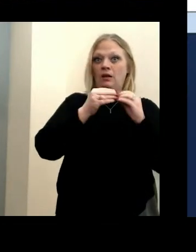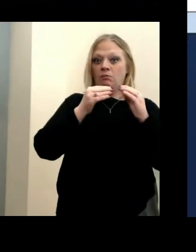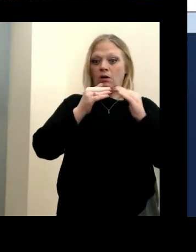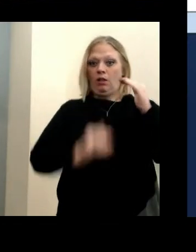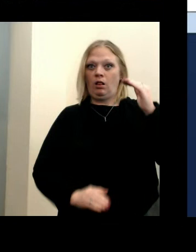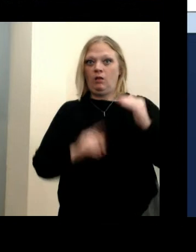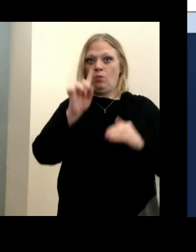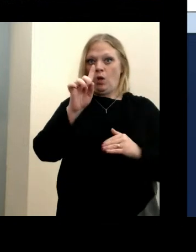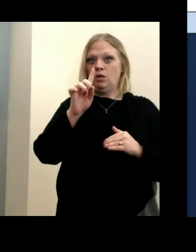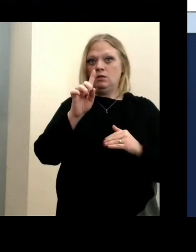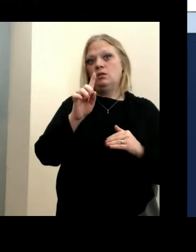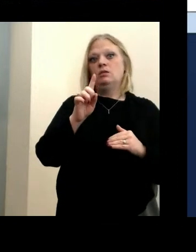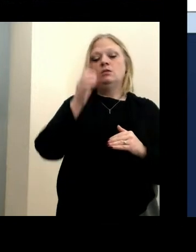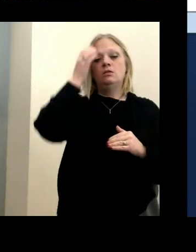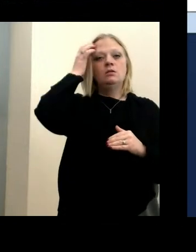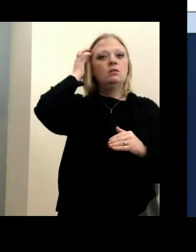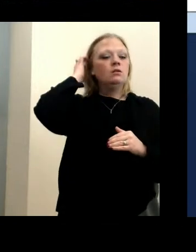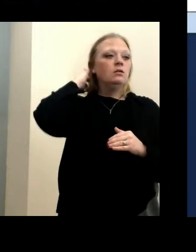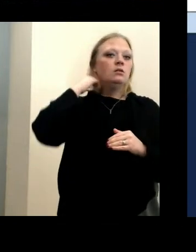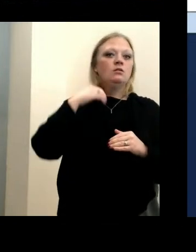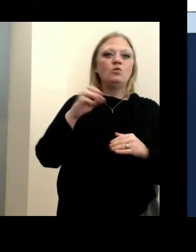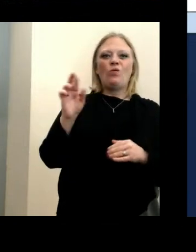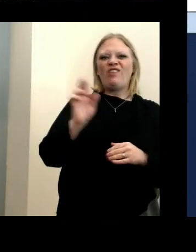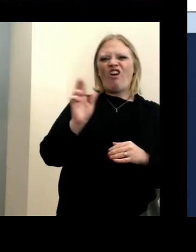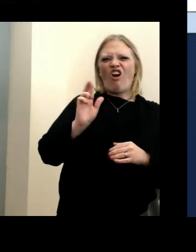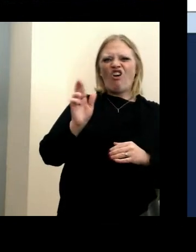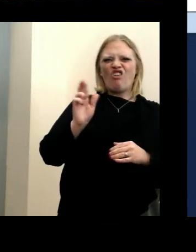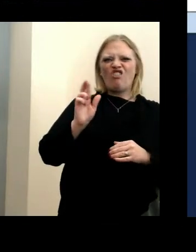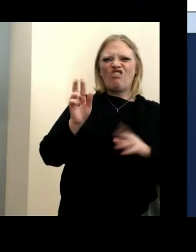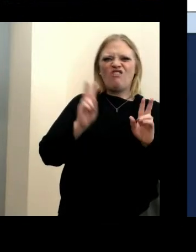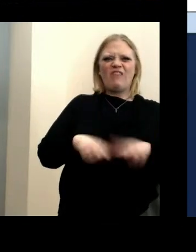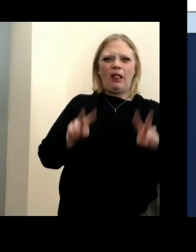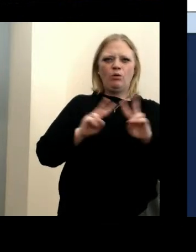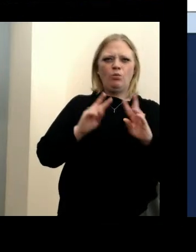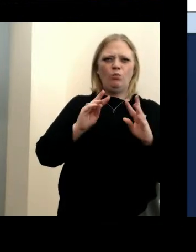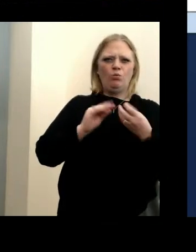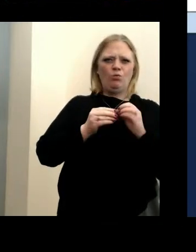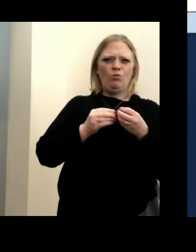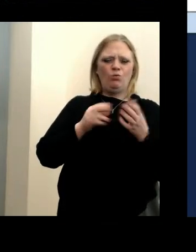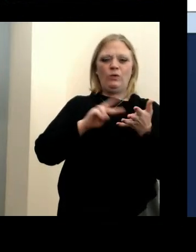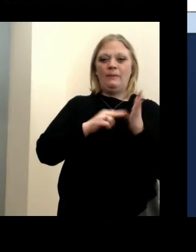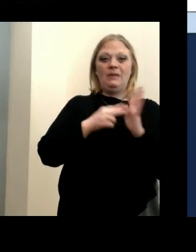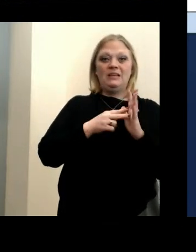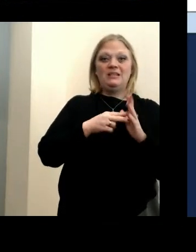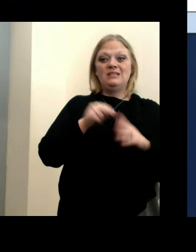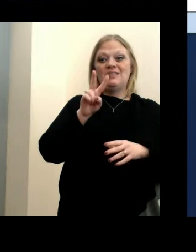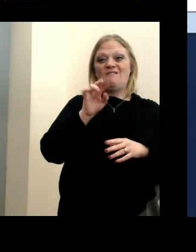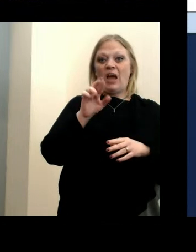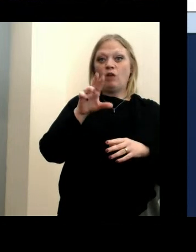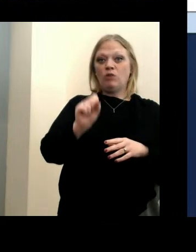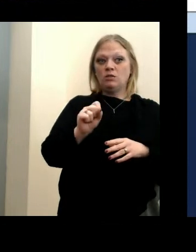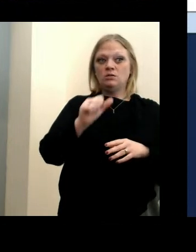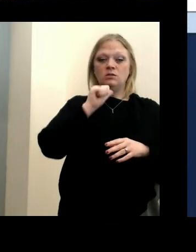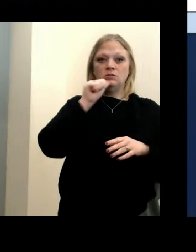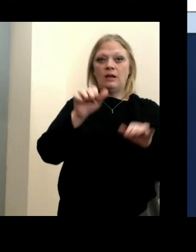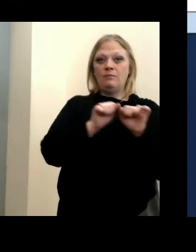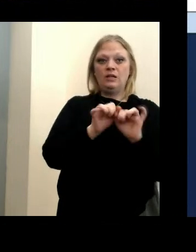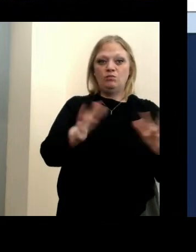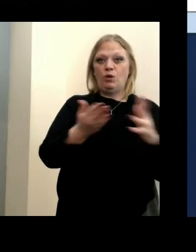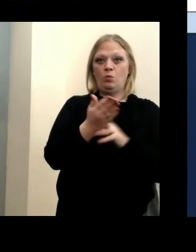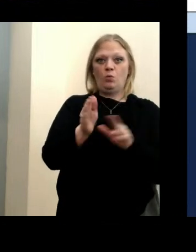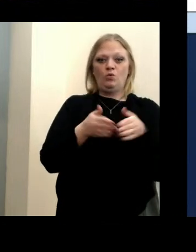below 1 in the R value, it means that the virus is not being spread across the general